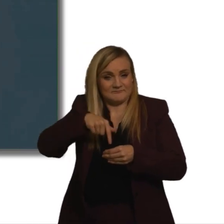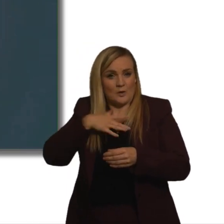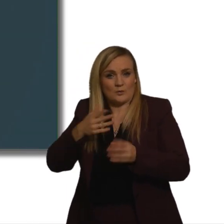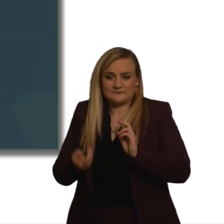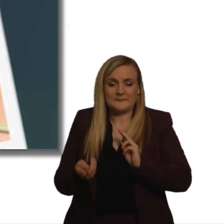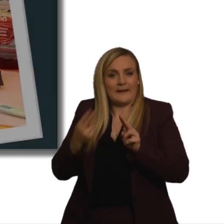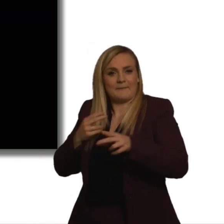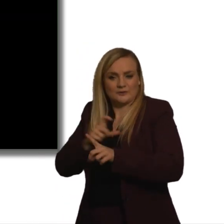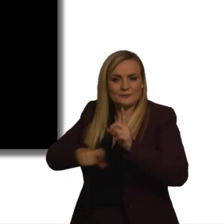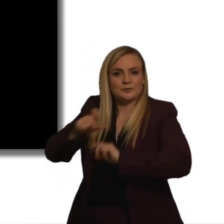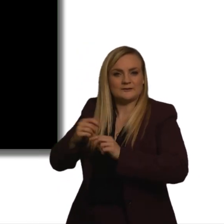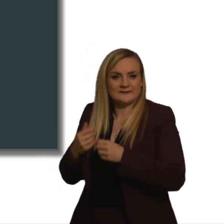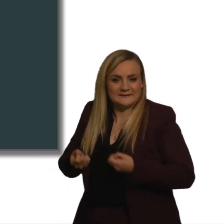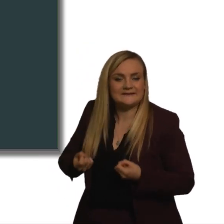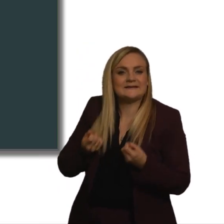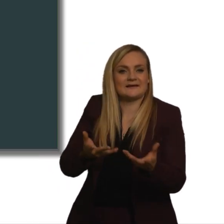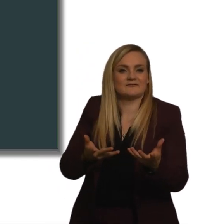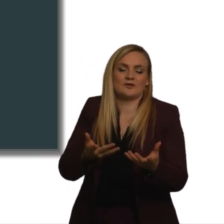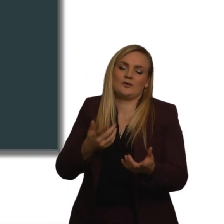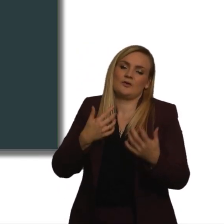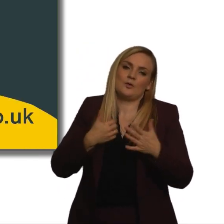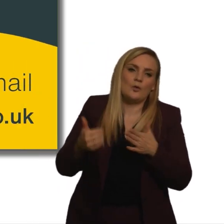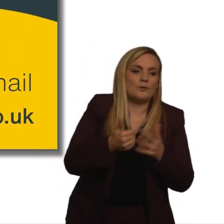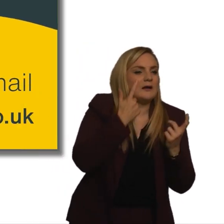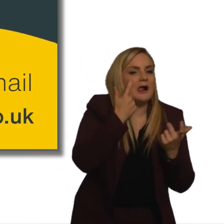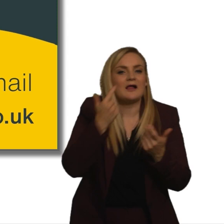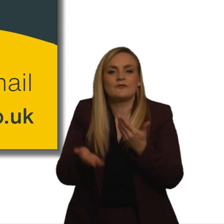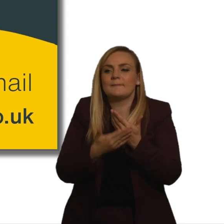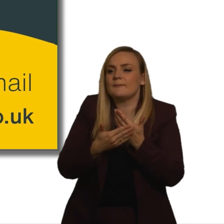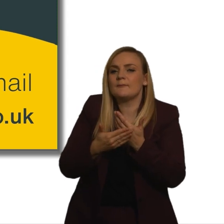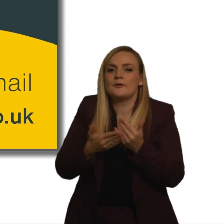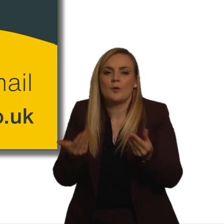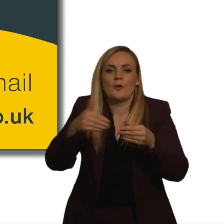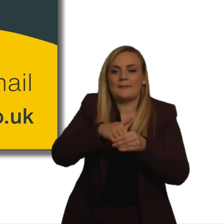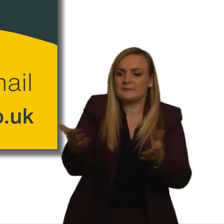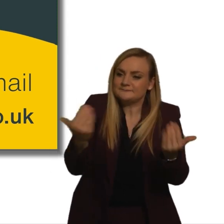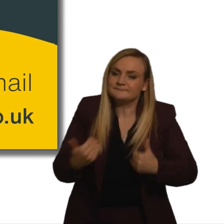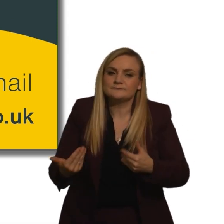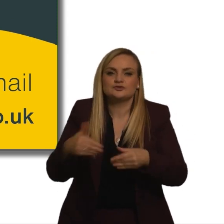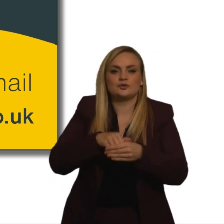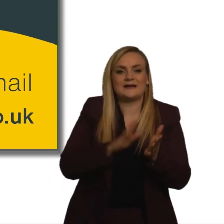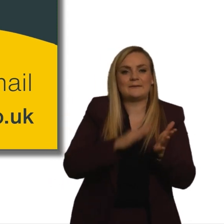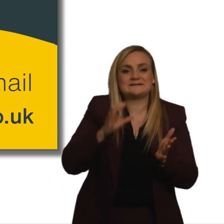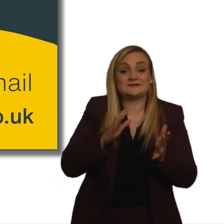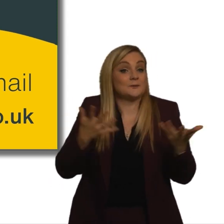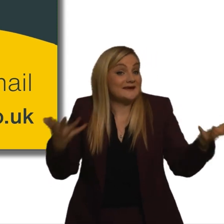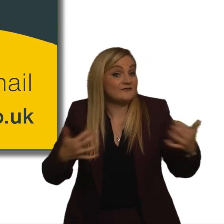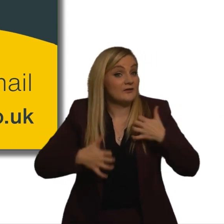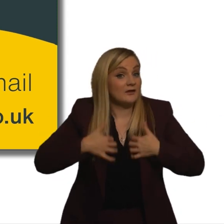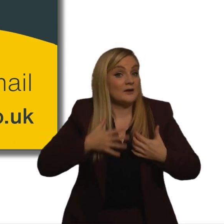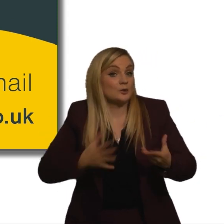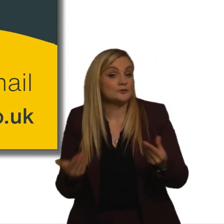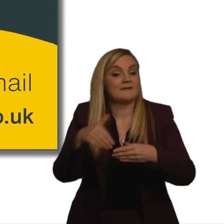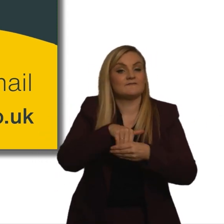the community. We're always on the lookout for new members to join our MCCs, so if you'd like to get